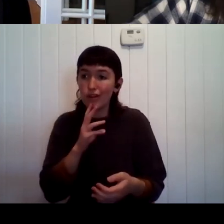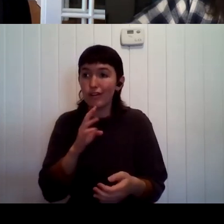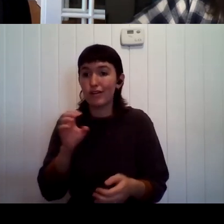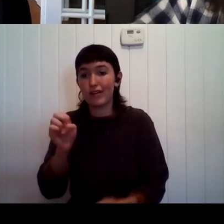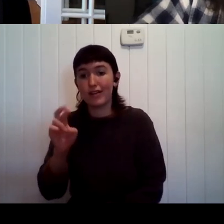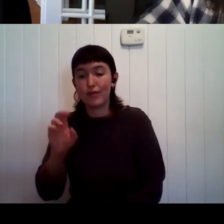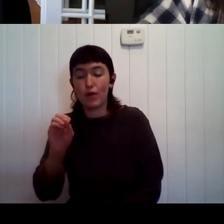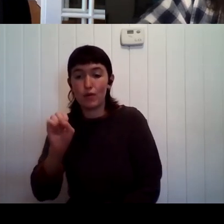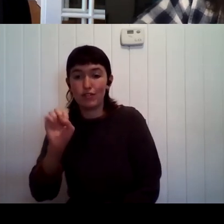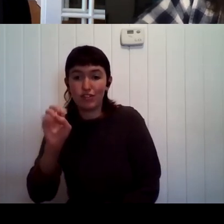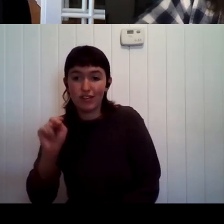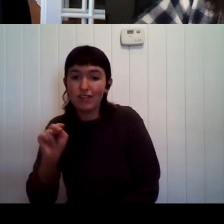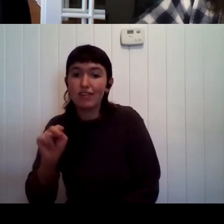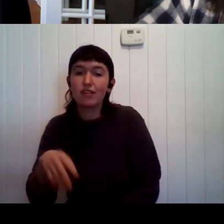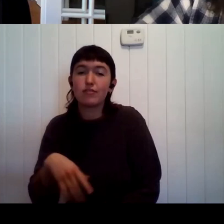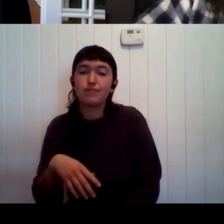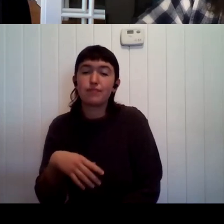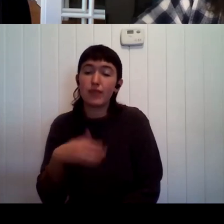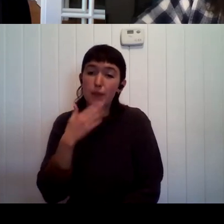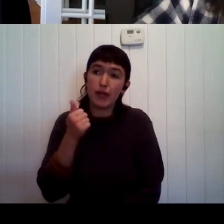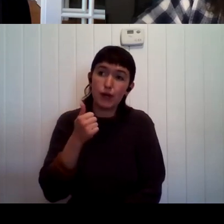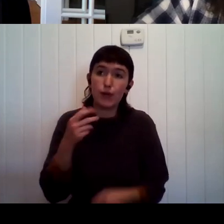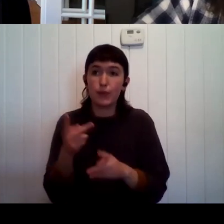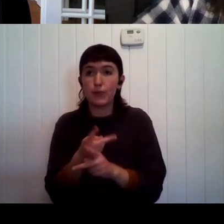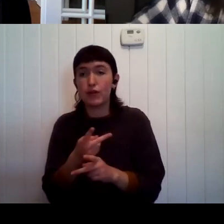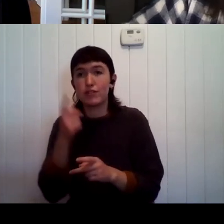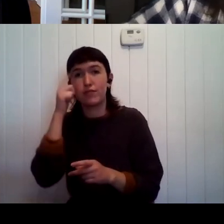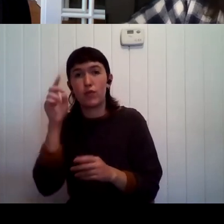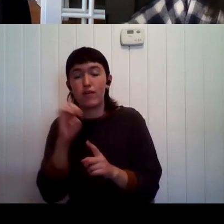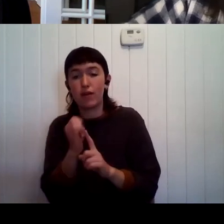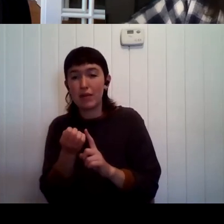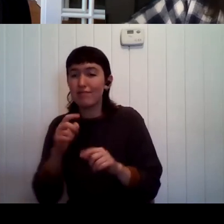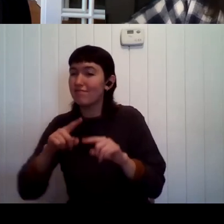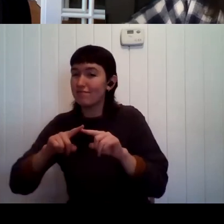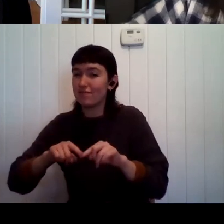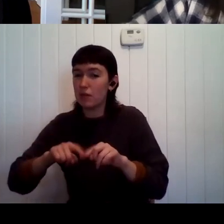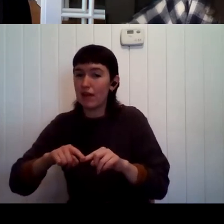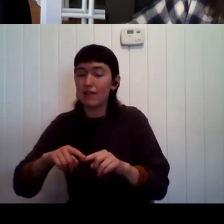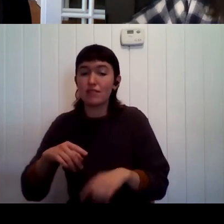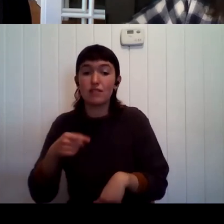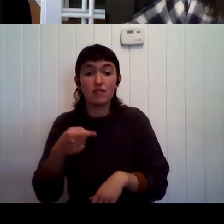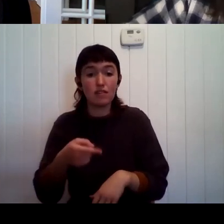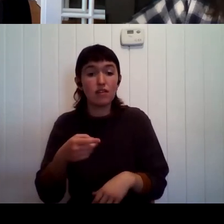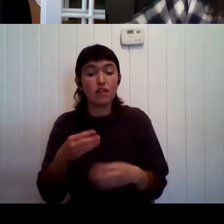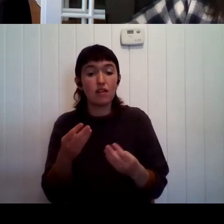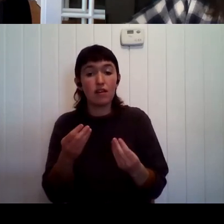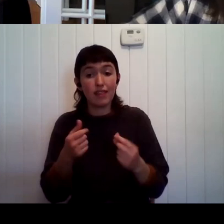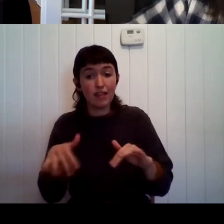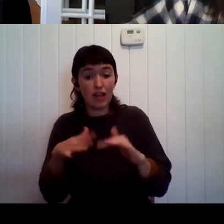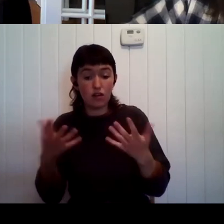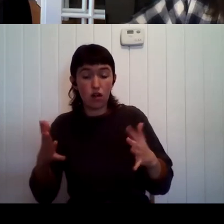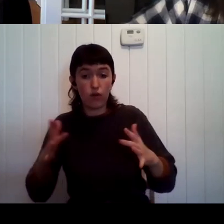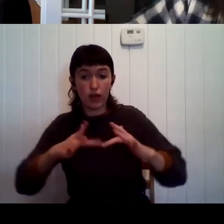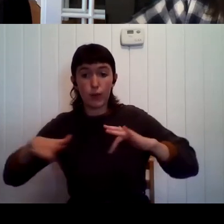Is it better or worse for the environment? I think it depends on the particular situation. Like, was the land already cleared? Yeah. Things like that.